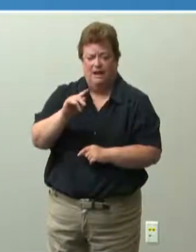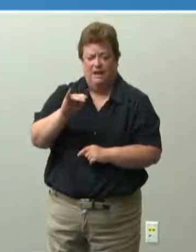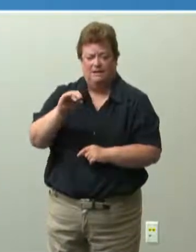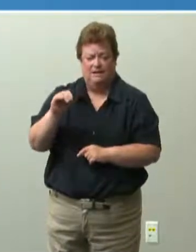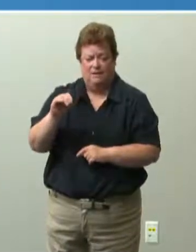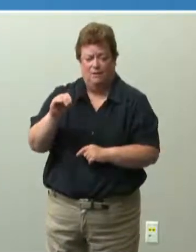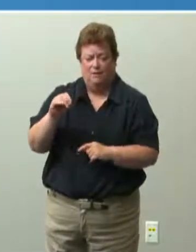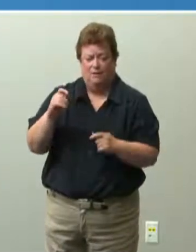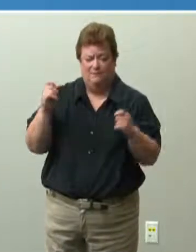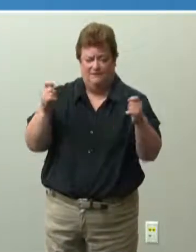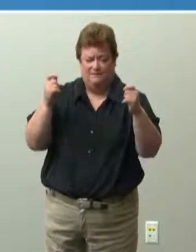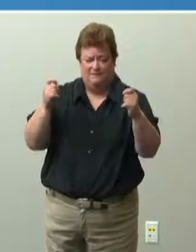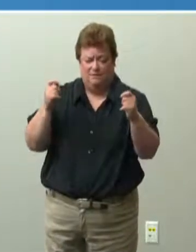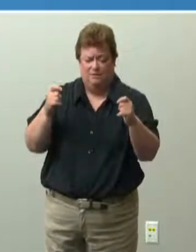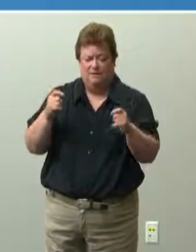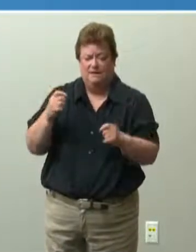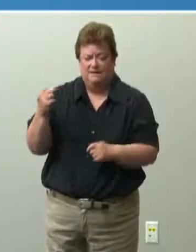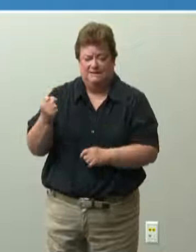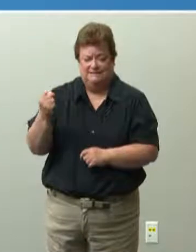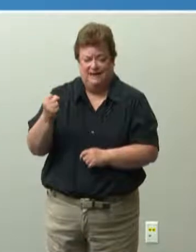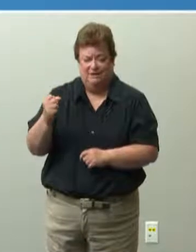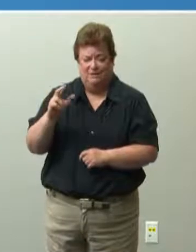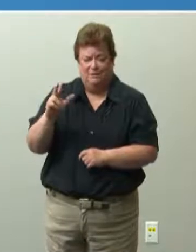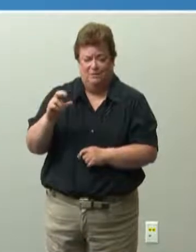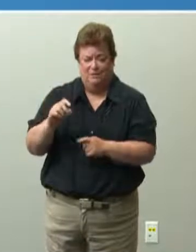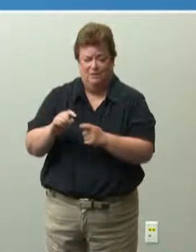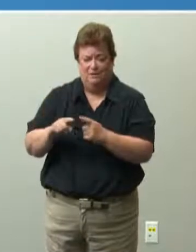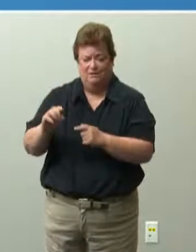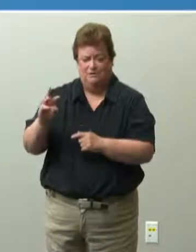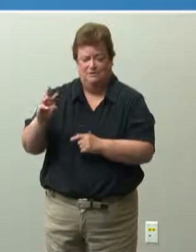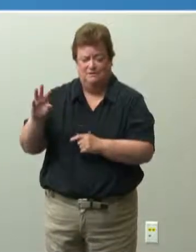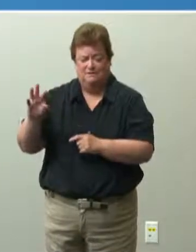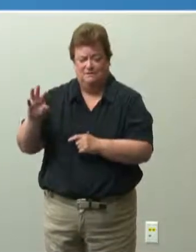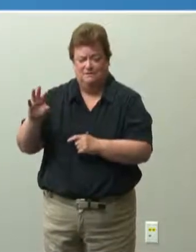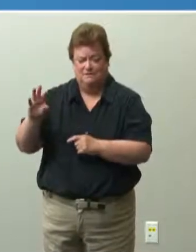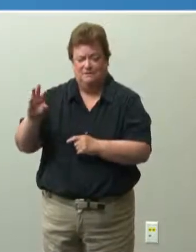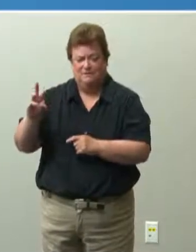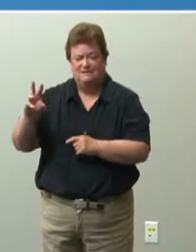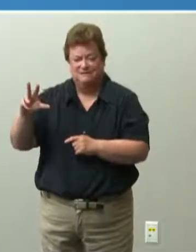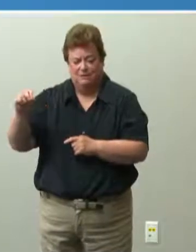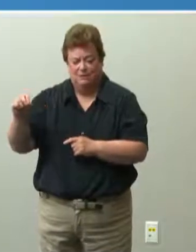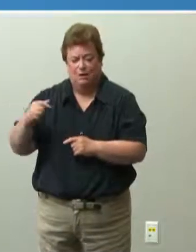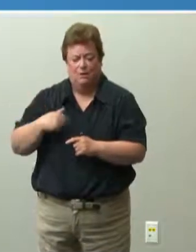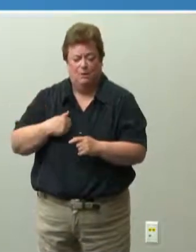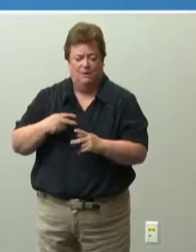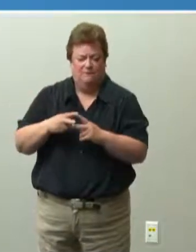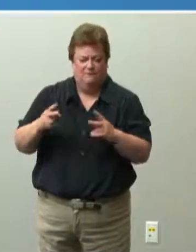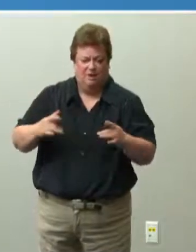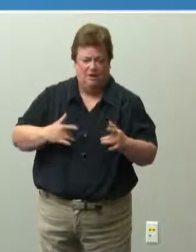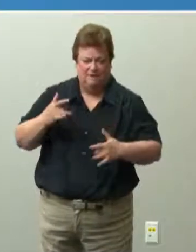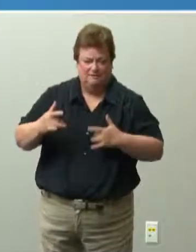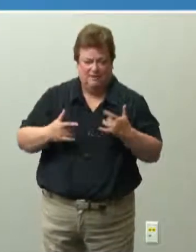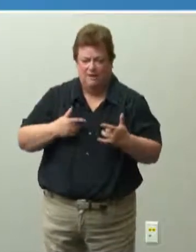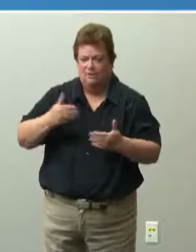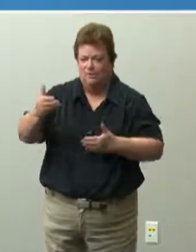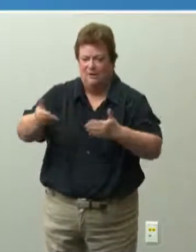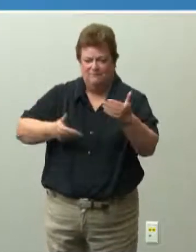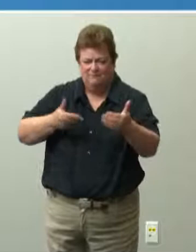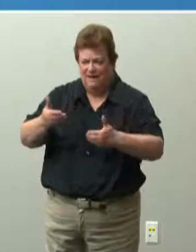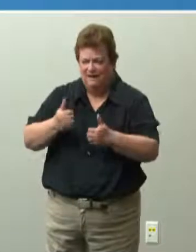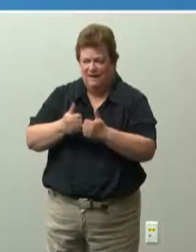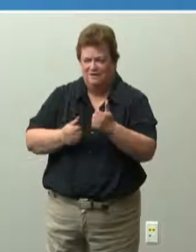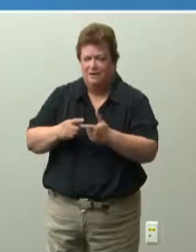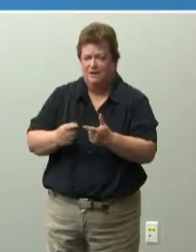Saturday from 3:30 to 6:45 p.m. We are extremely excited and invite everybody to come